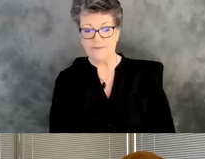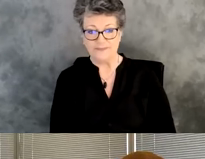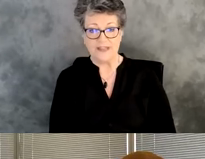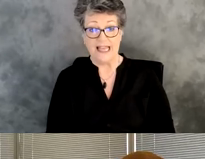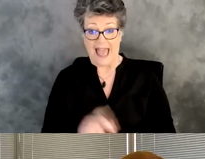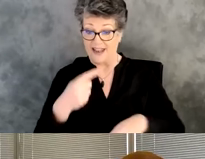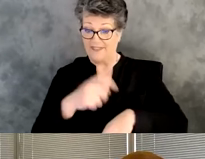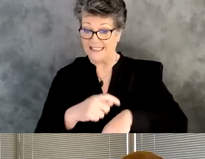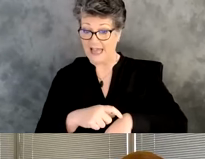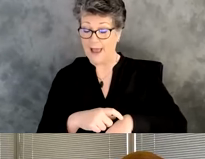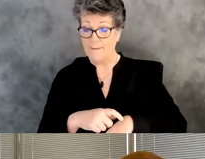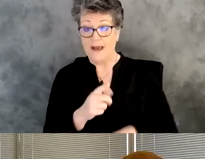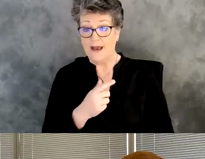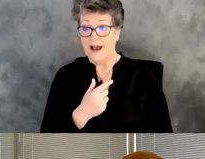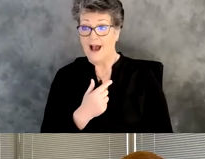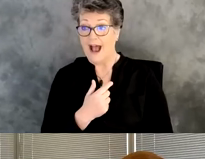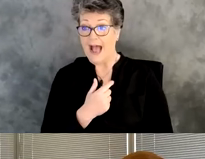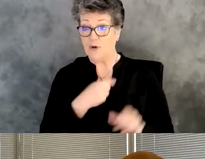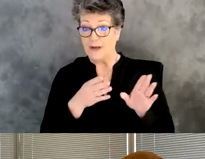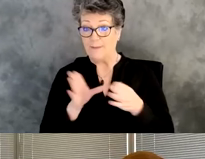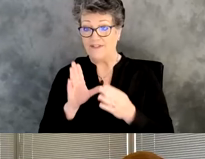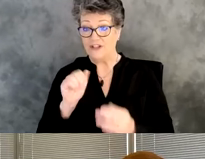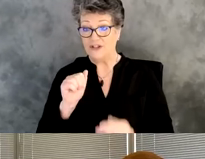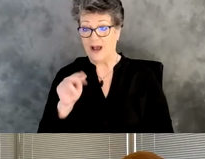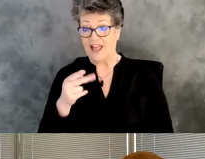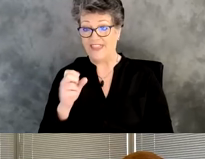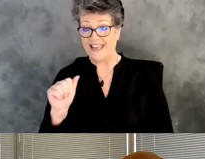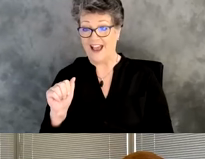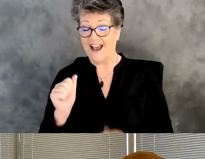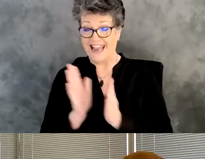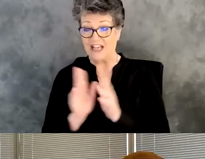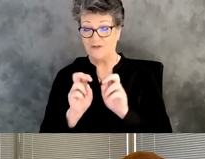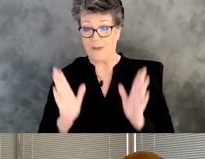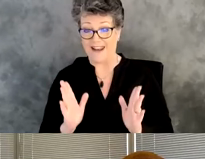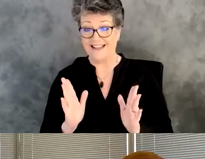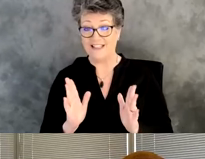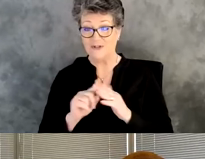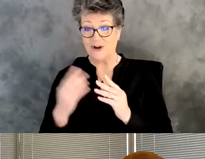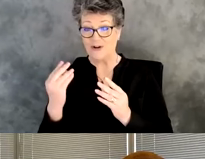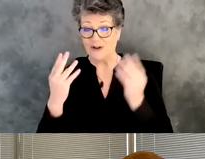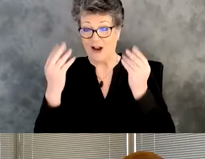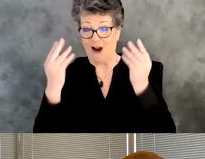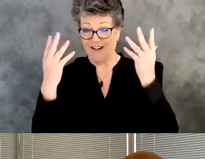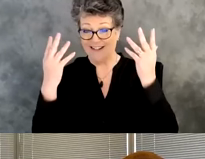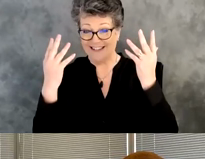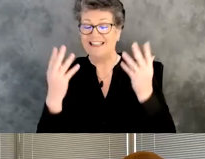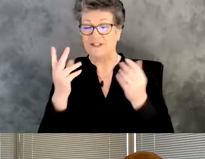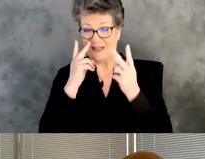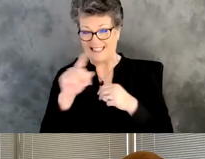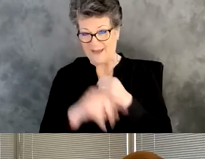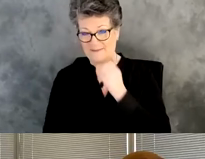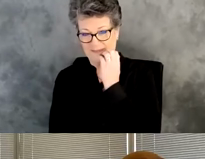time, I think I'm gonna pivot to Athena and ask our panelist members to start turning on their cameras so we can see them as